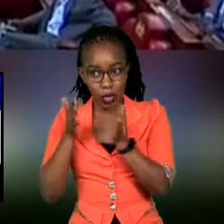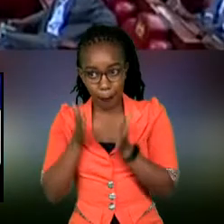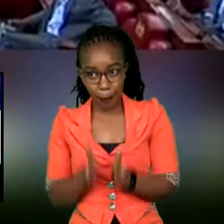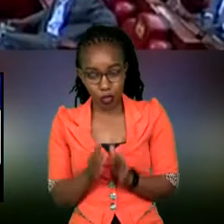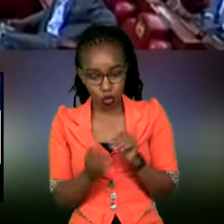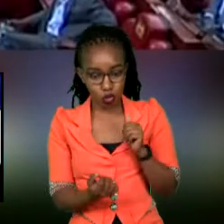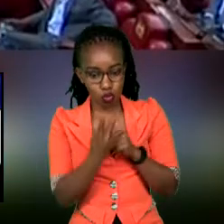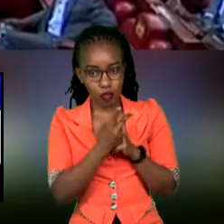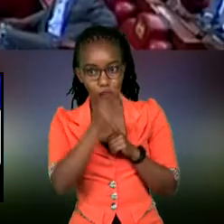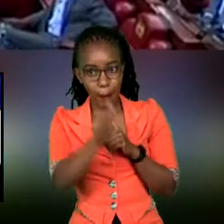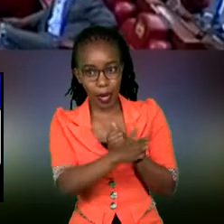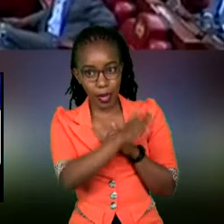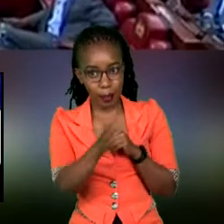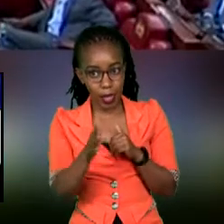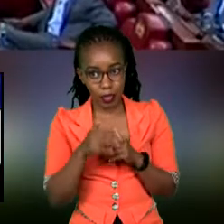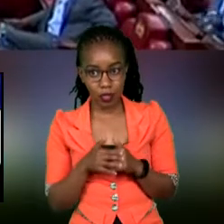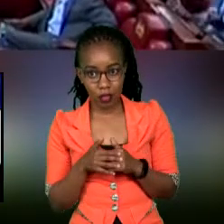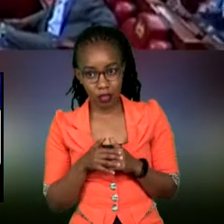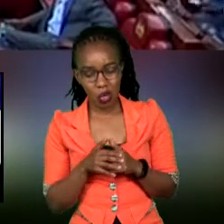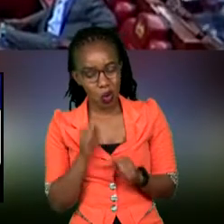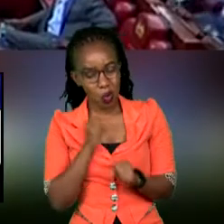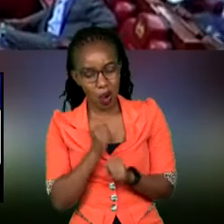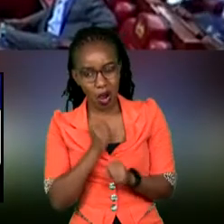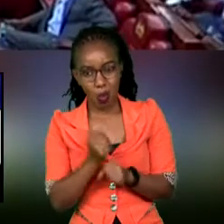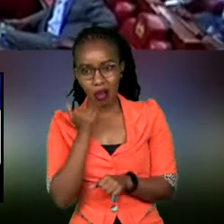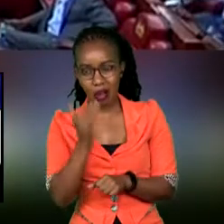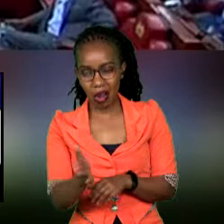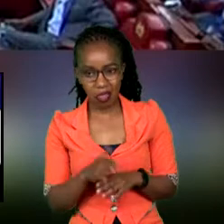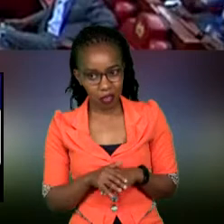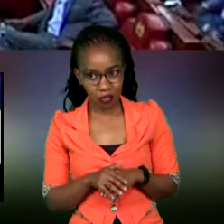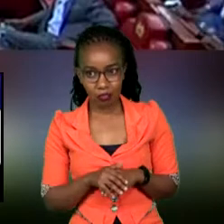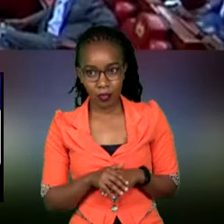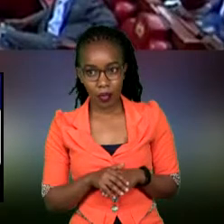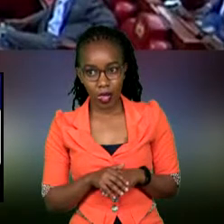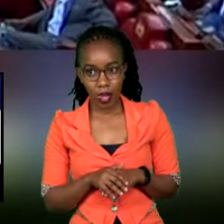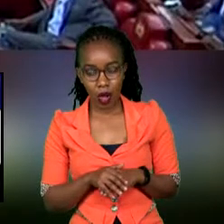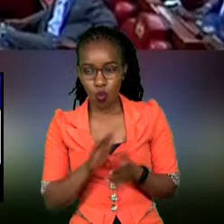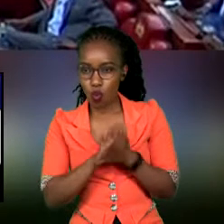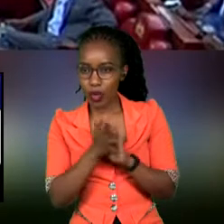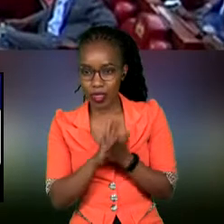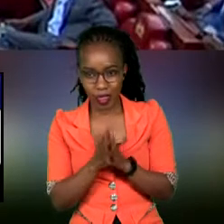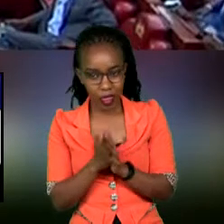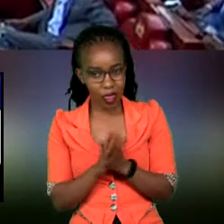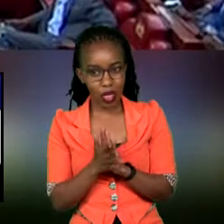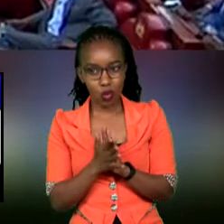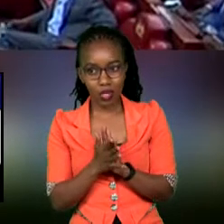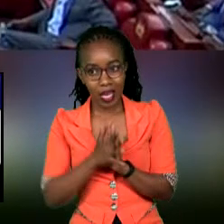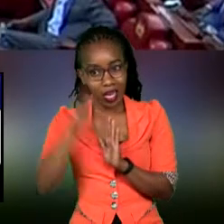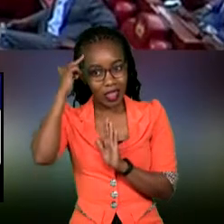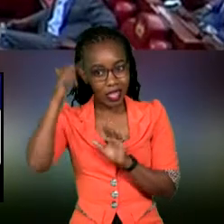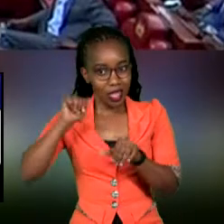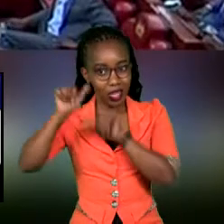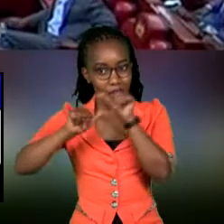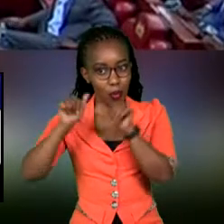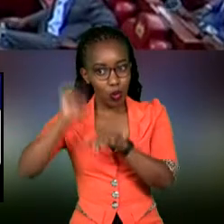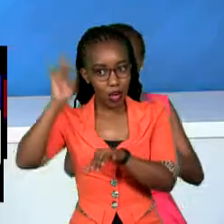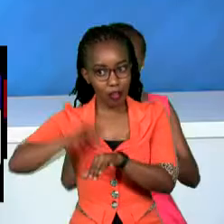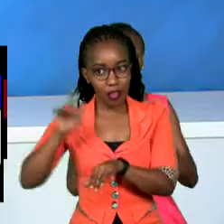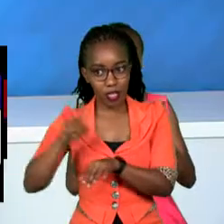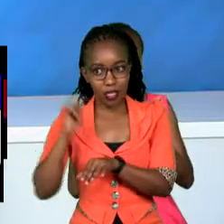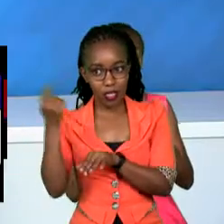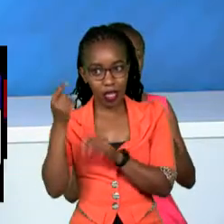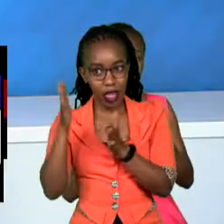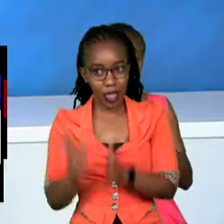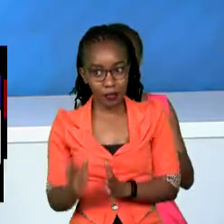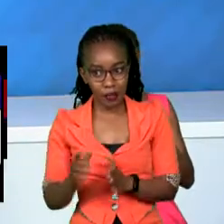12th Parliament is performing poorly in terms of passing laws without factoring in the impact it will have on the common mwananchi.